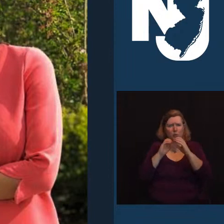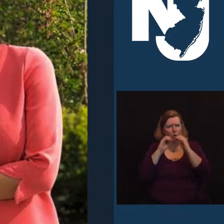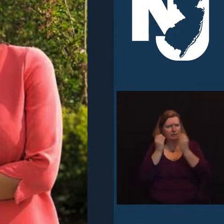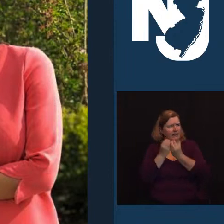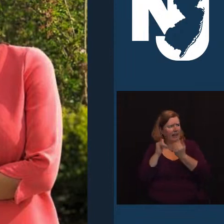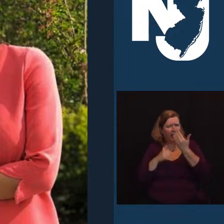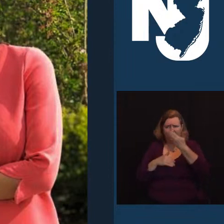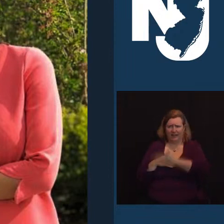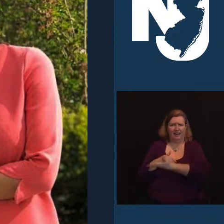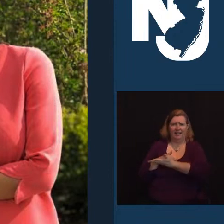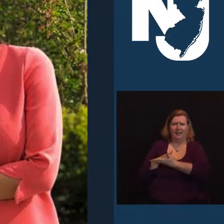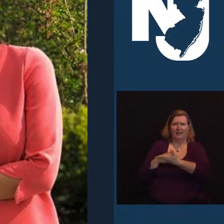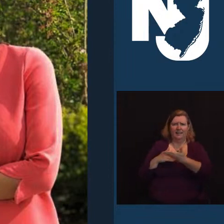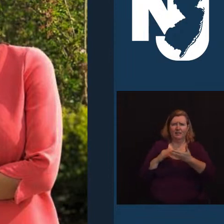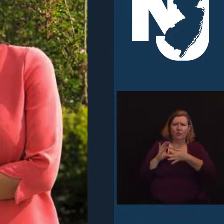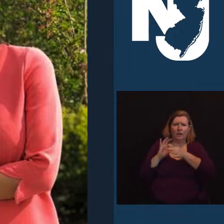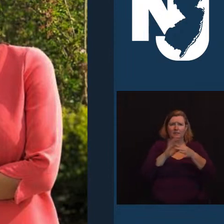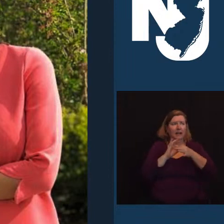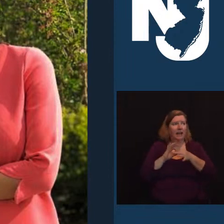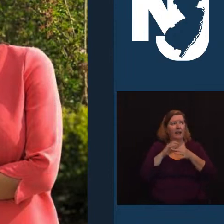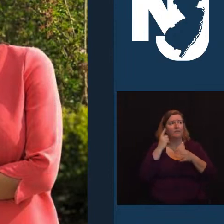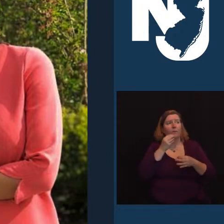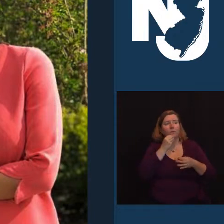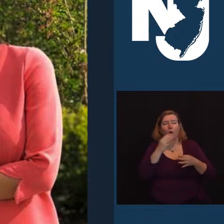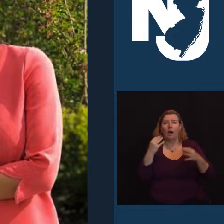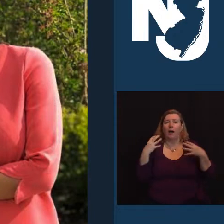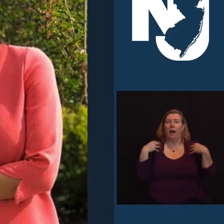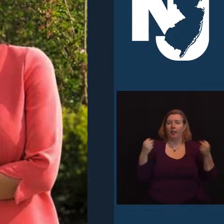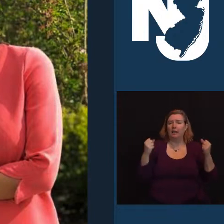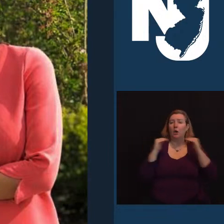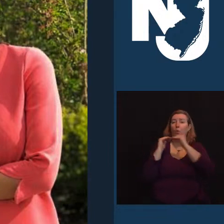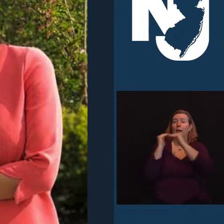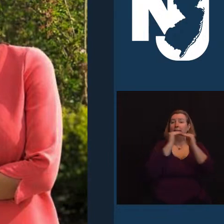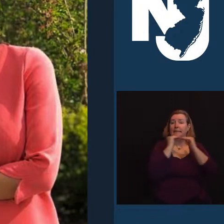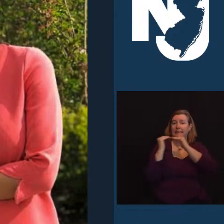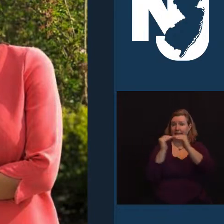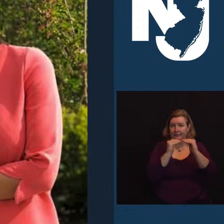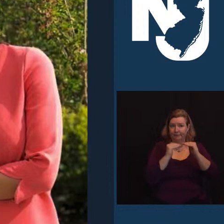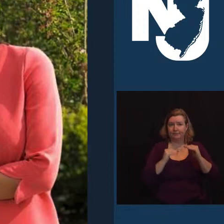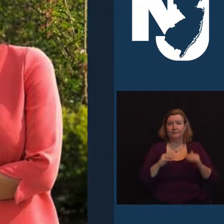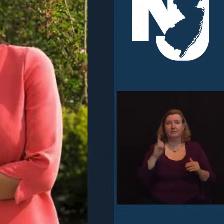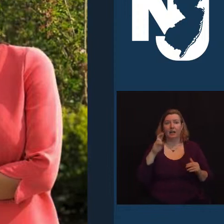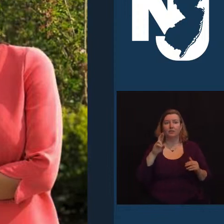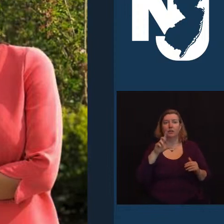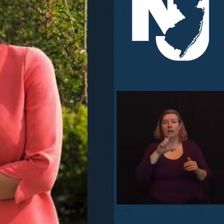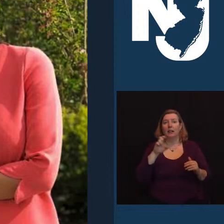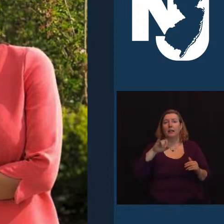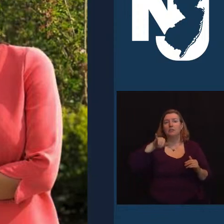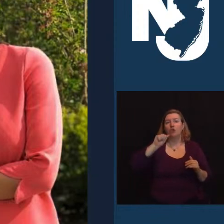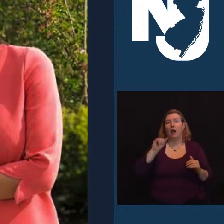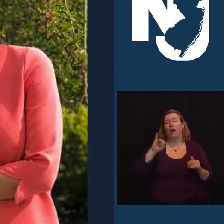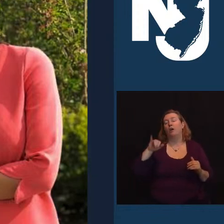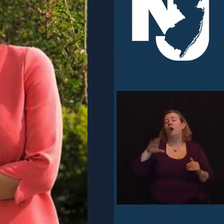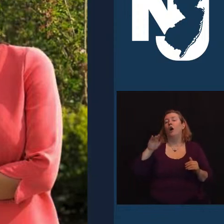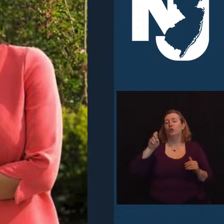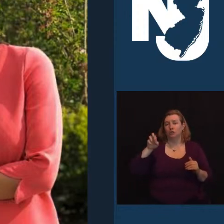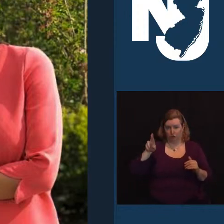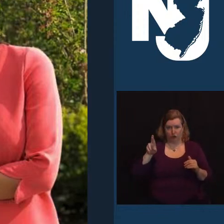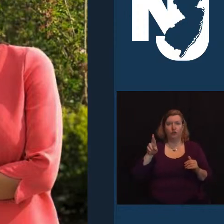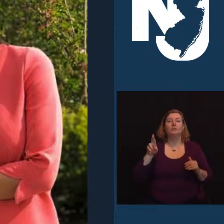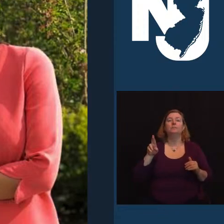the Coalition for Food and Health Equity, run by that woman, Dr. Legia Carter, which focuses on